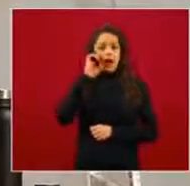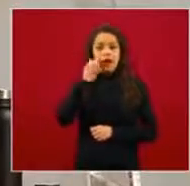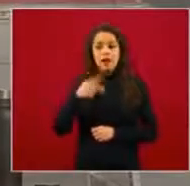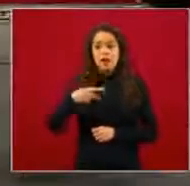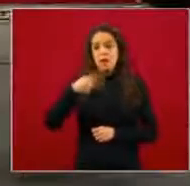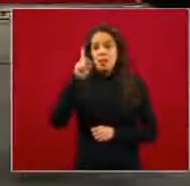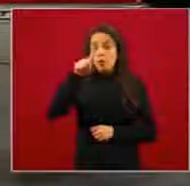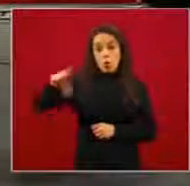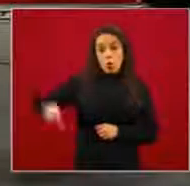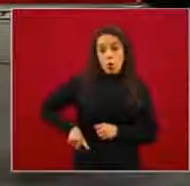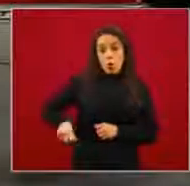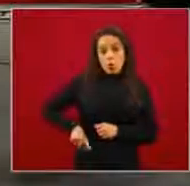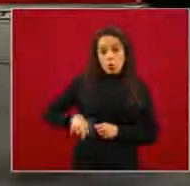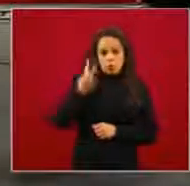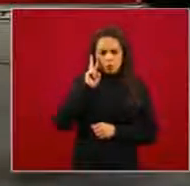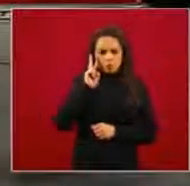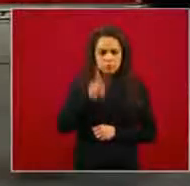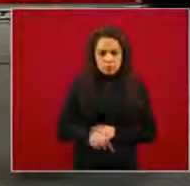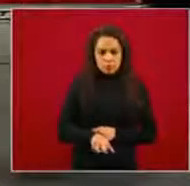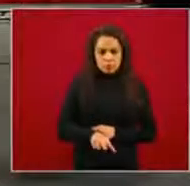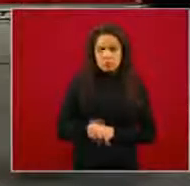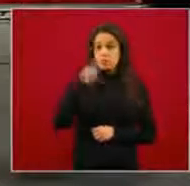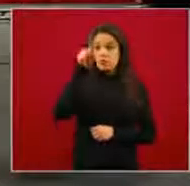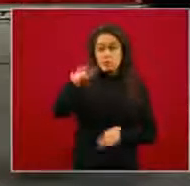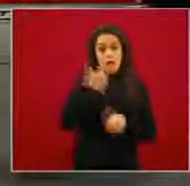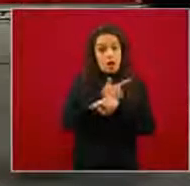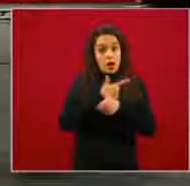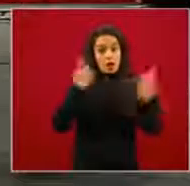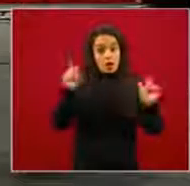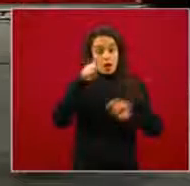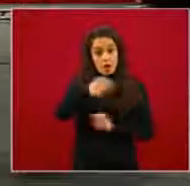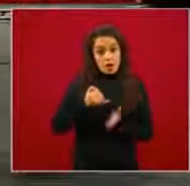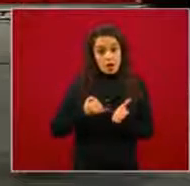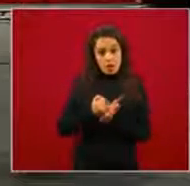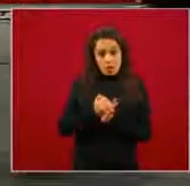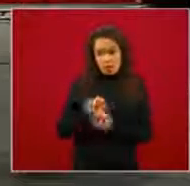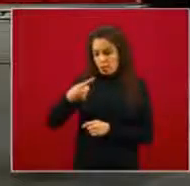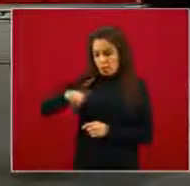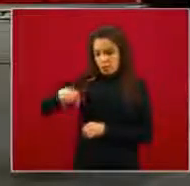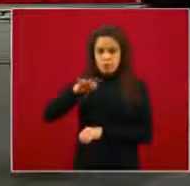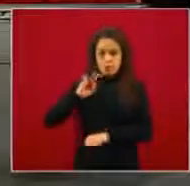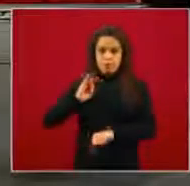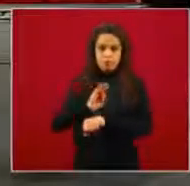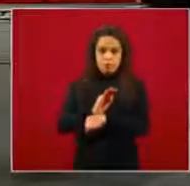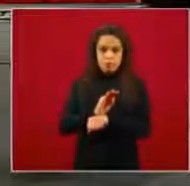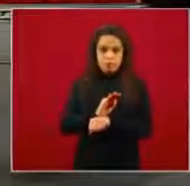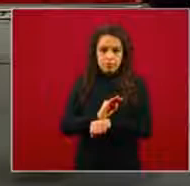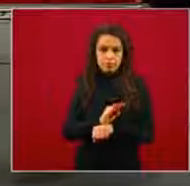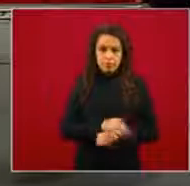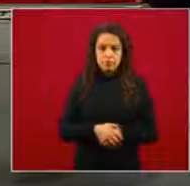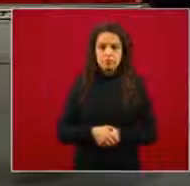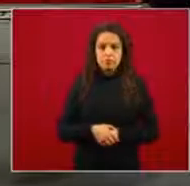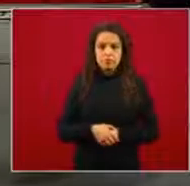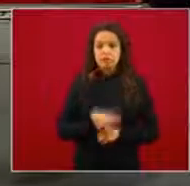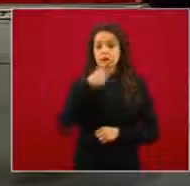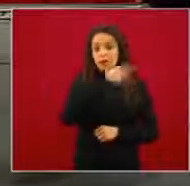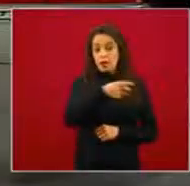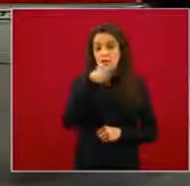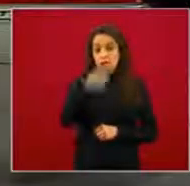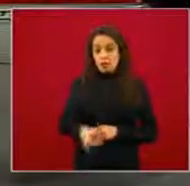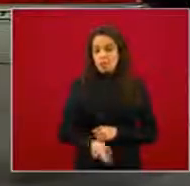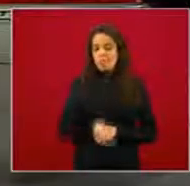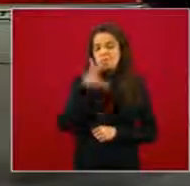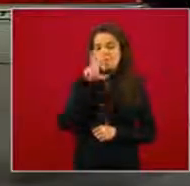orange, then the government of Zacatecas is fully free, and we will back up to decide that it is not time to open